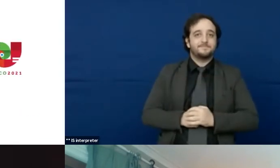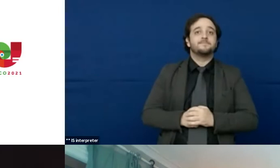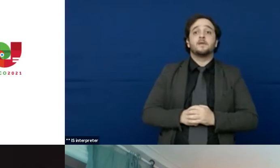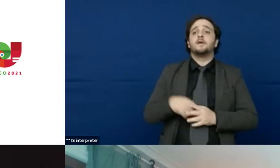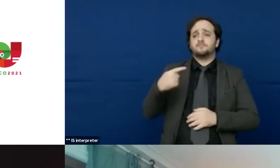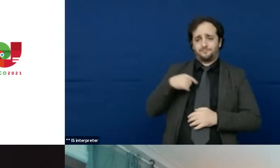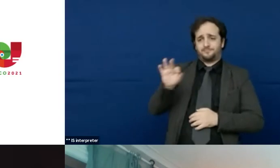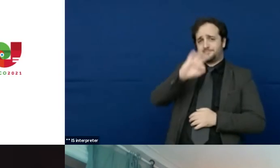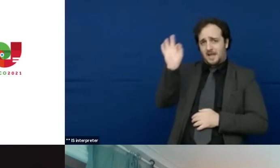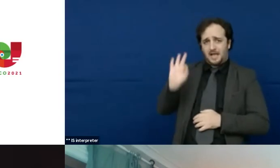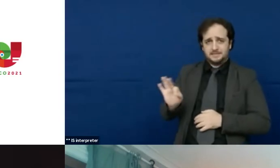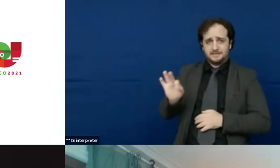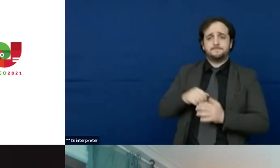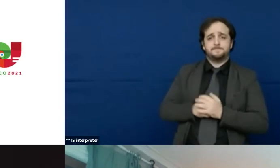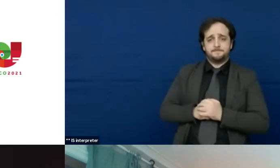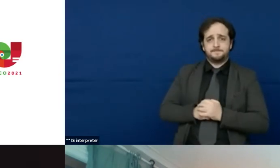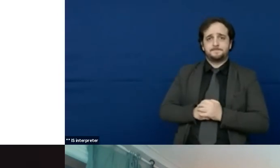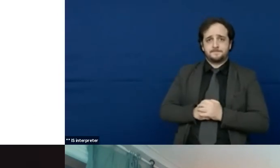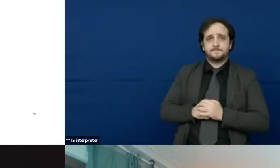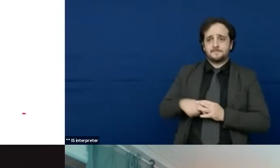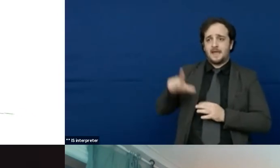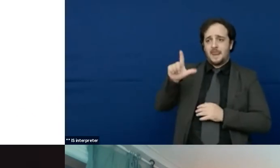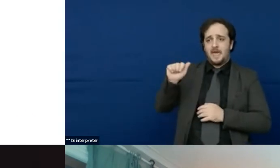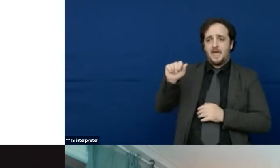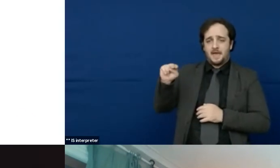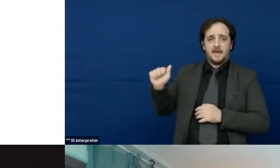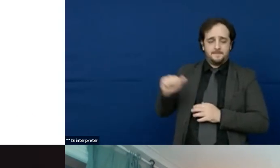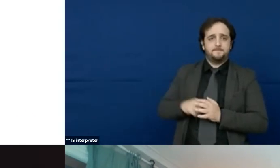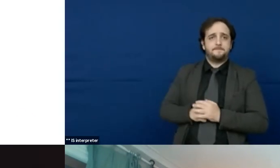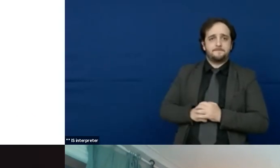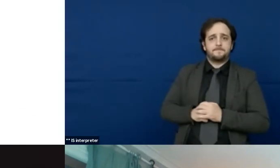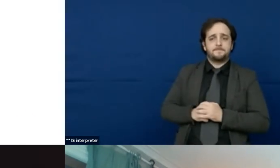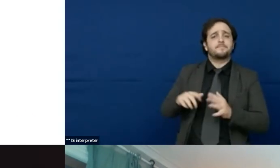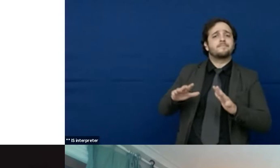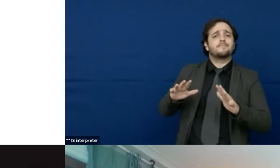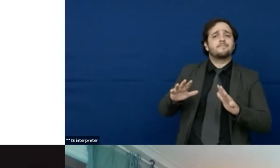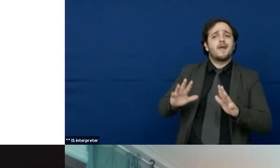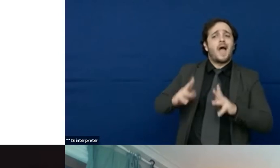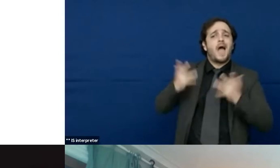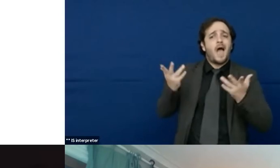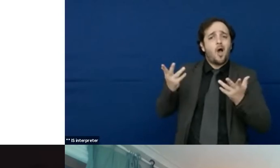better COVID-19? Ms. Finikin, you are having the floor.